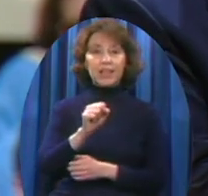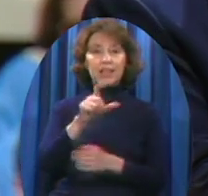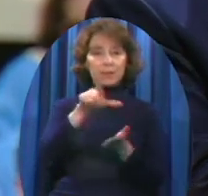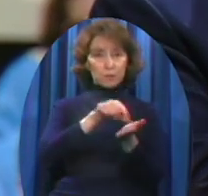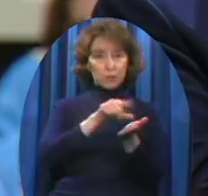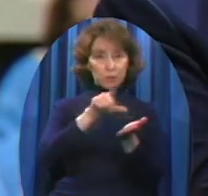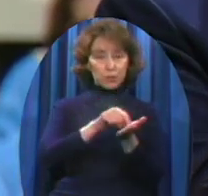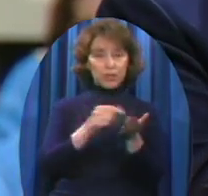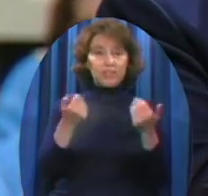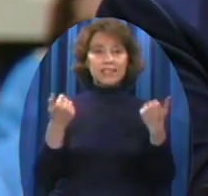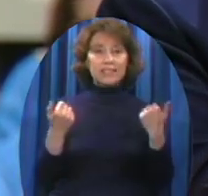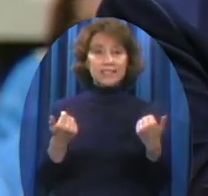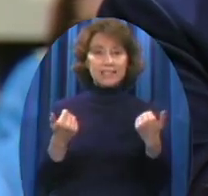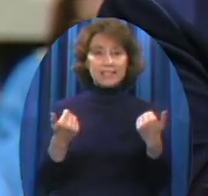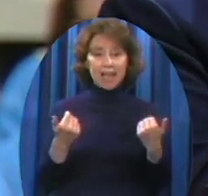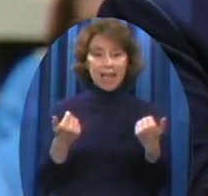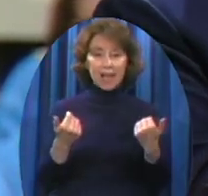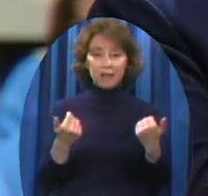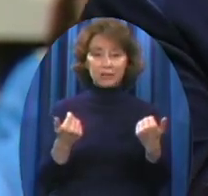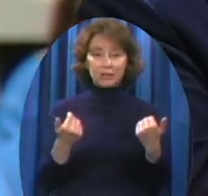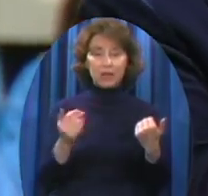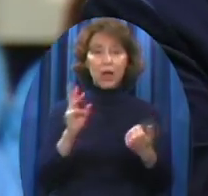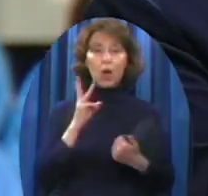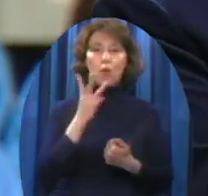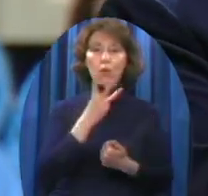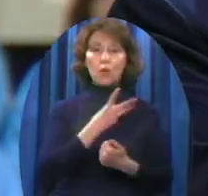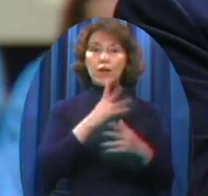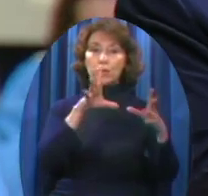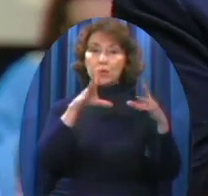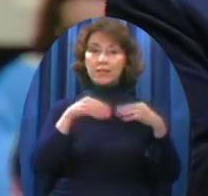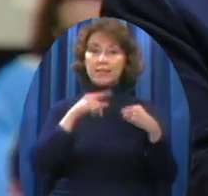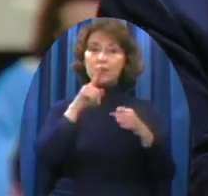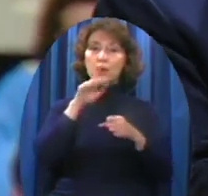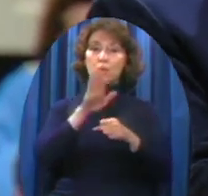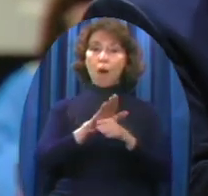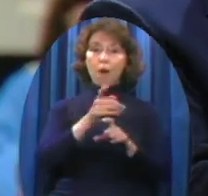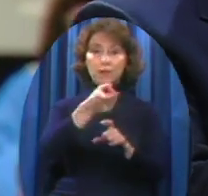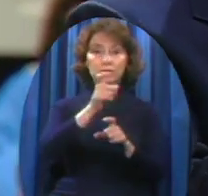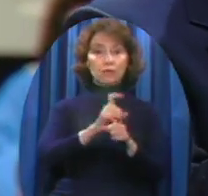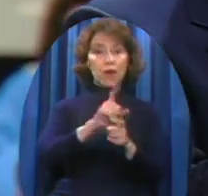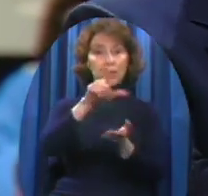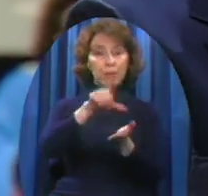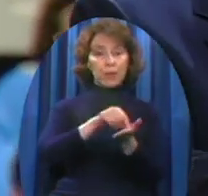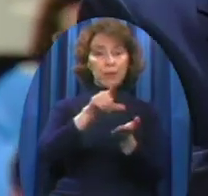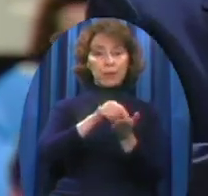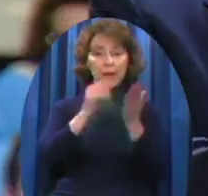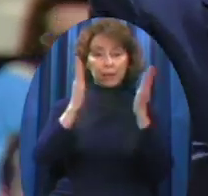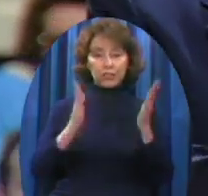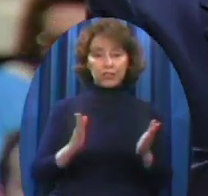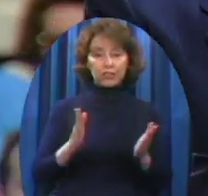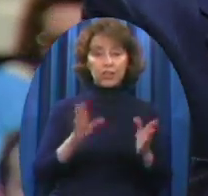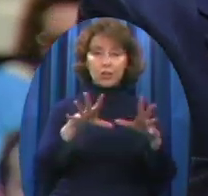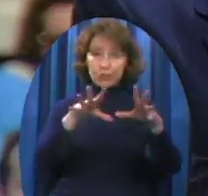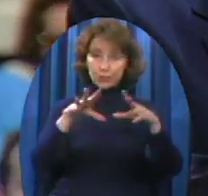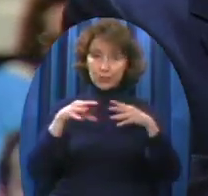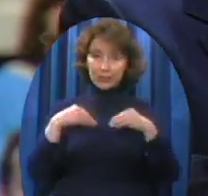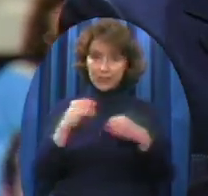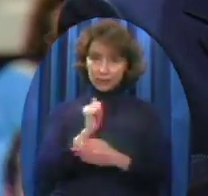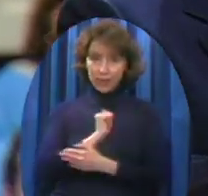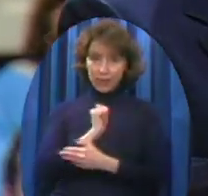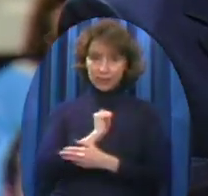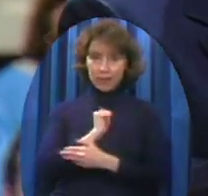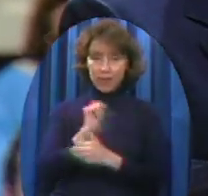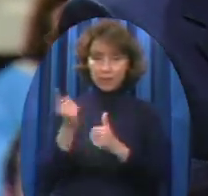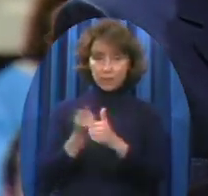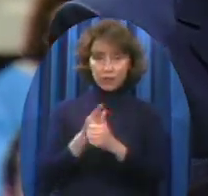We have, from the publishers, gotten a promise of the first 5,000 copies just for a collector's edition for